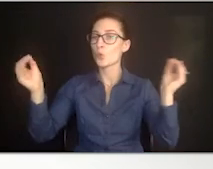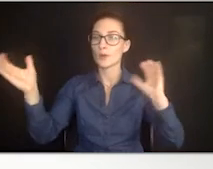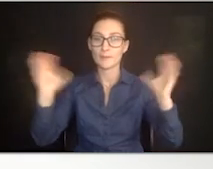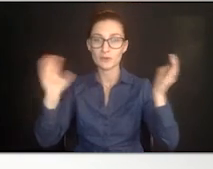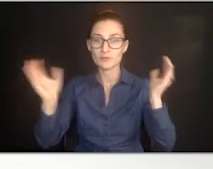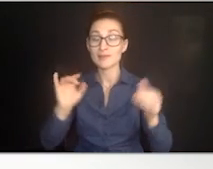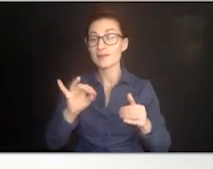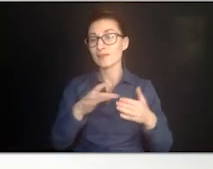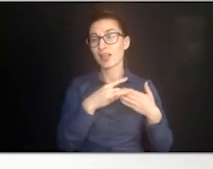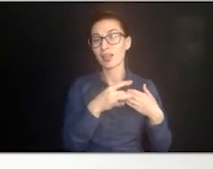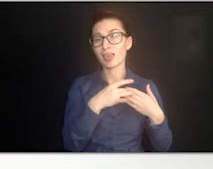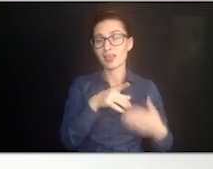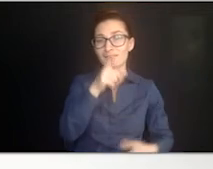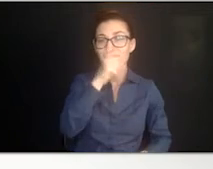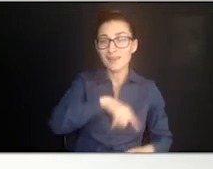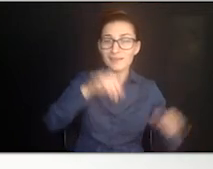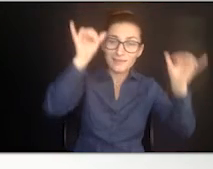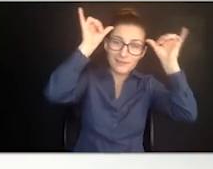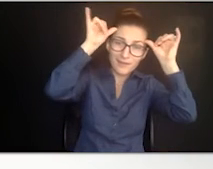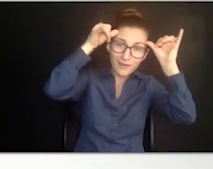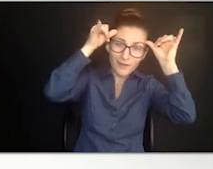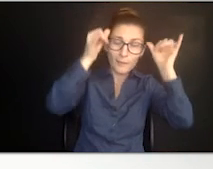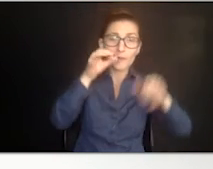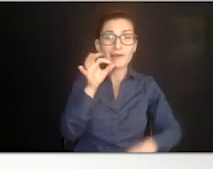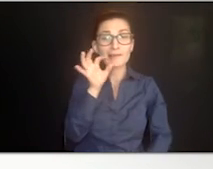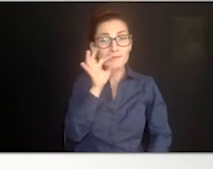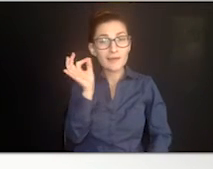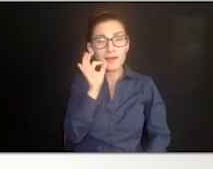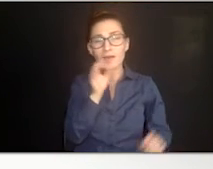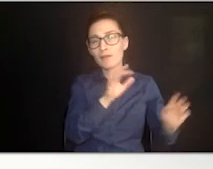a plastic cow or a cat or something like